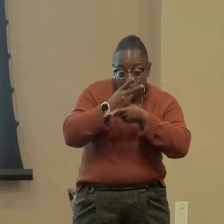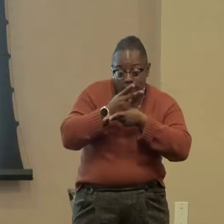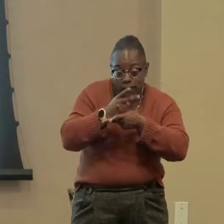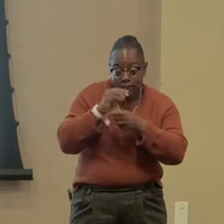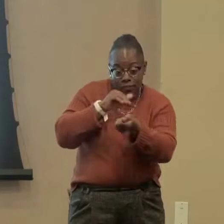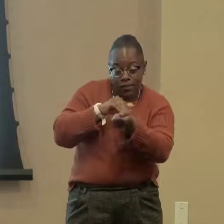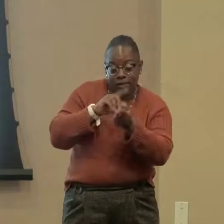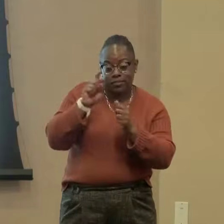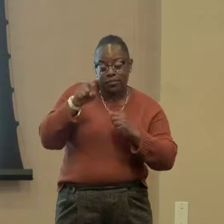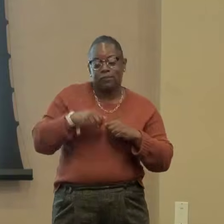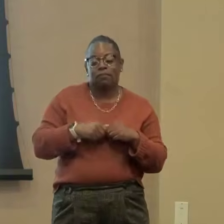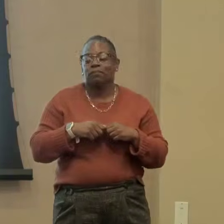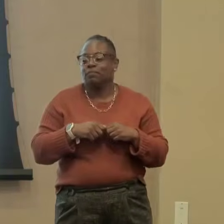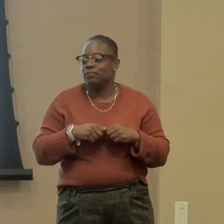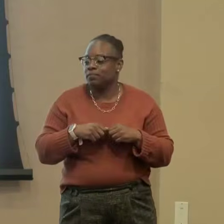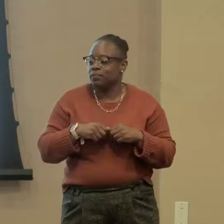need.